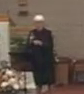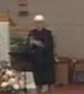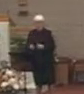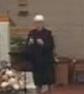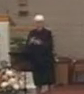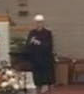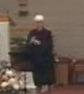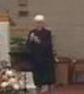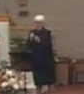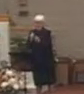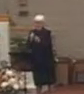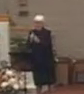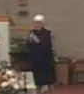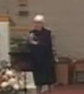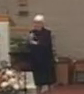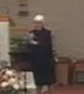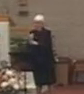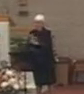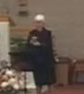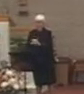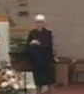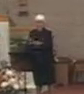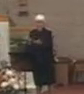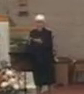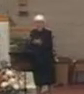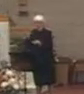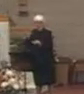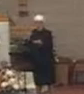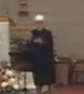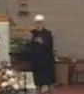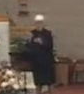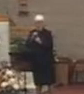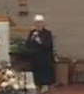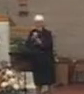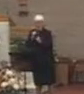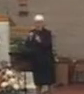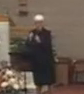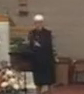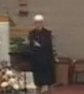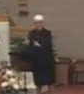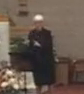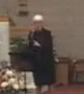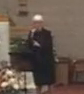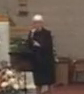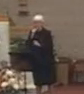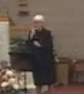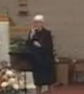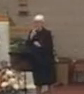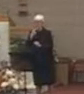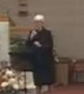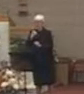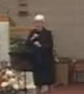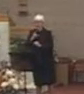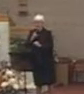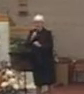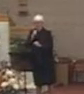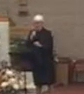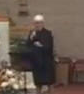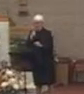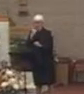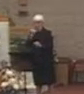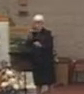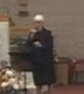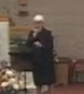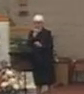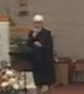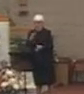your particular circumstance, that God wants to have you answer the question, who do you say that I am? And when you get it wrong,